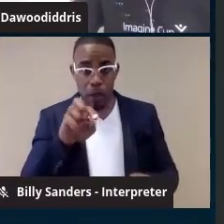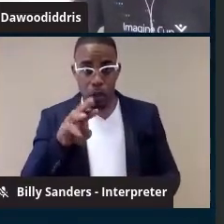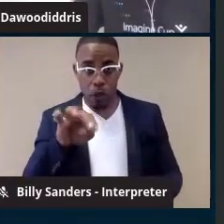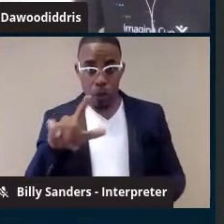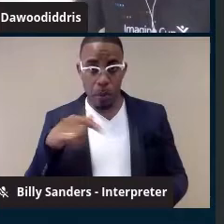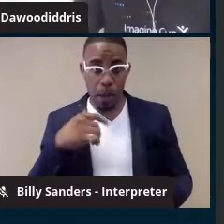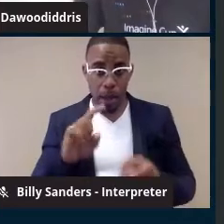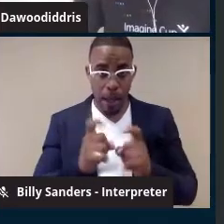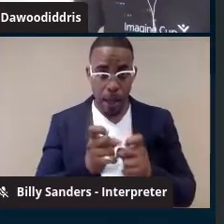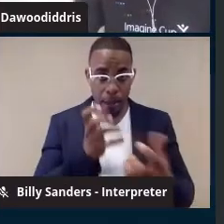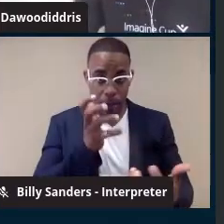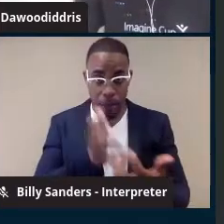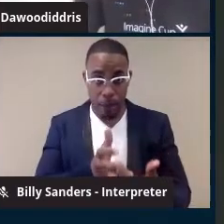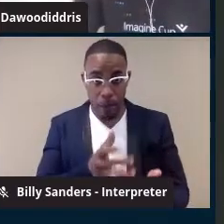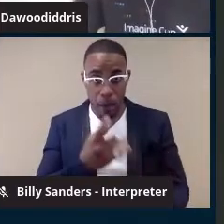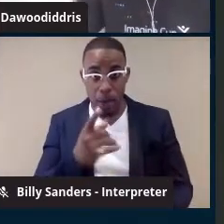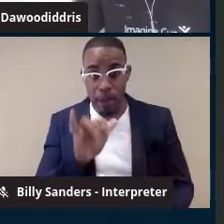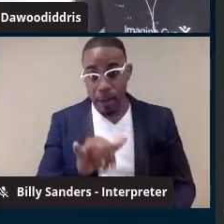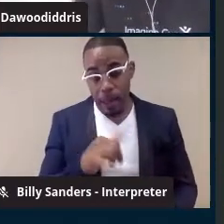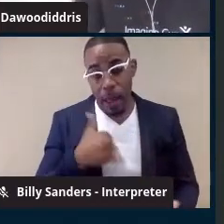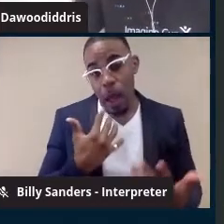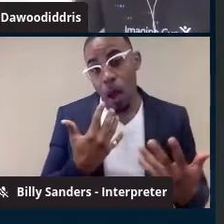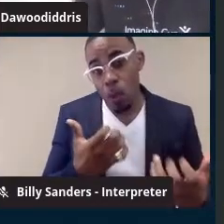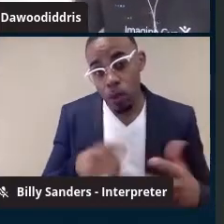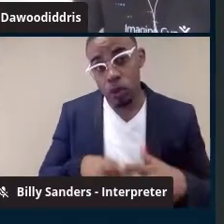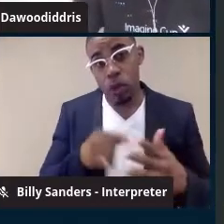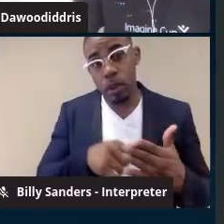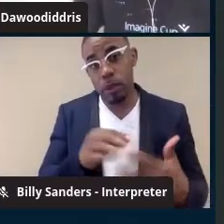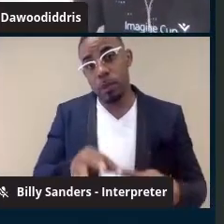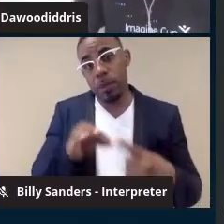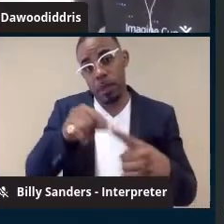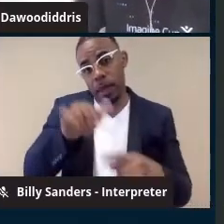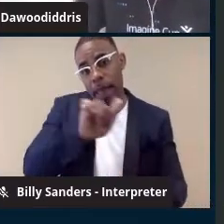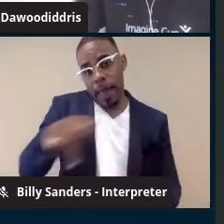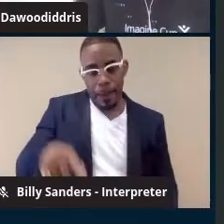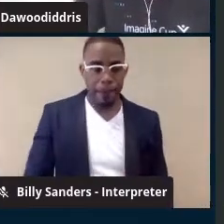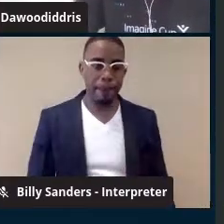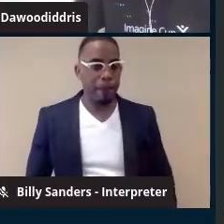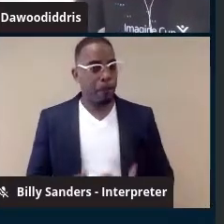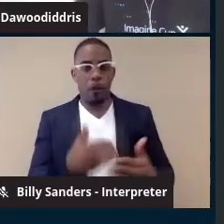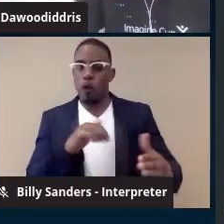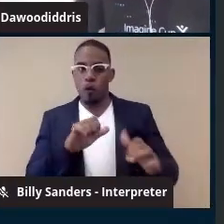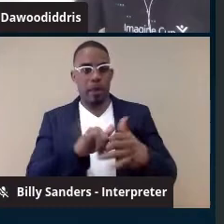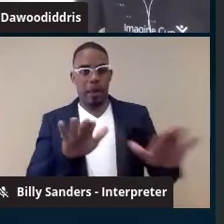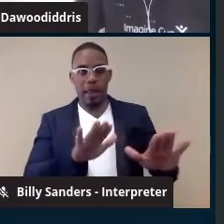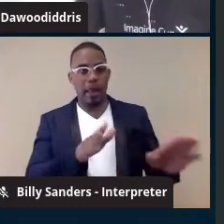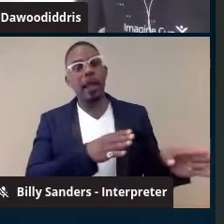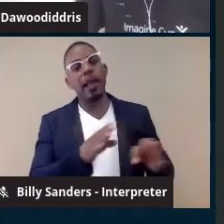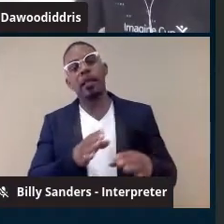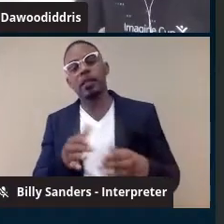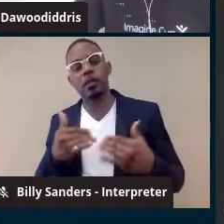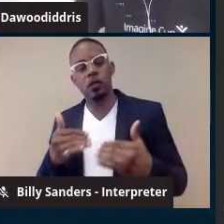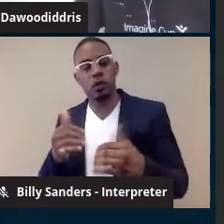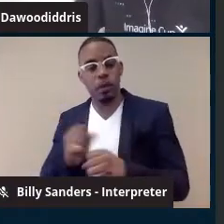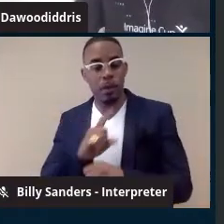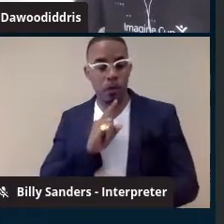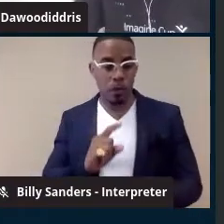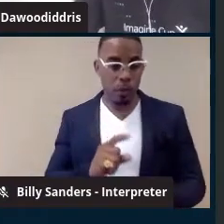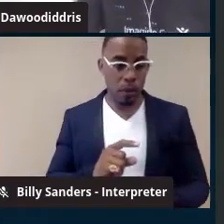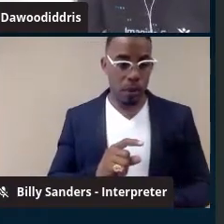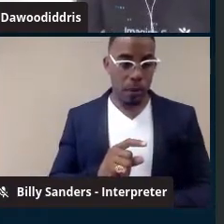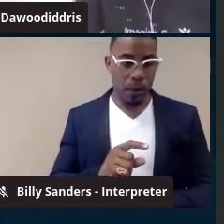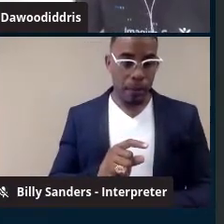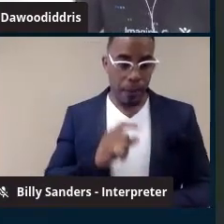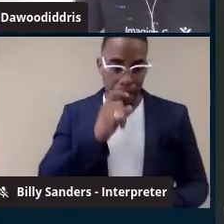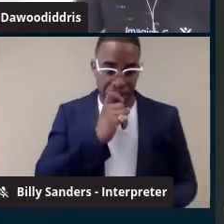I can then run that I want to start this particular application. Before we do that, let's also make sure that we are actually going